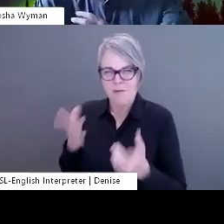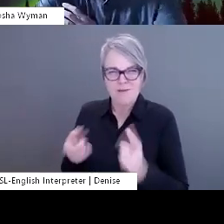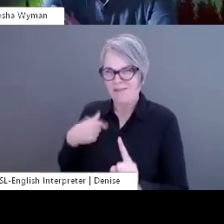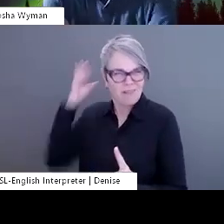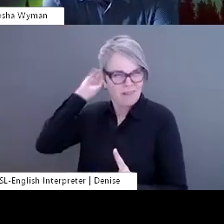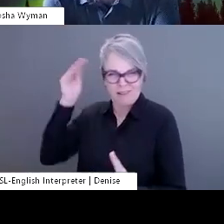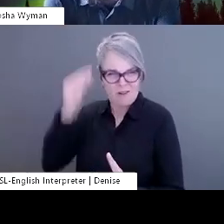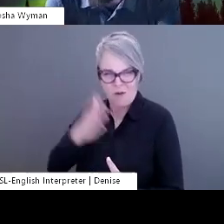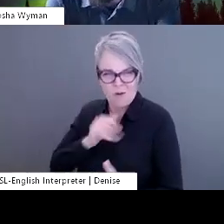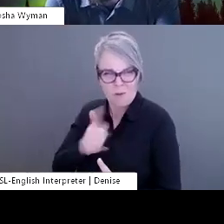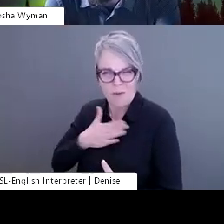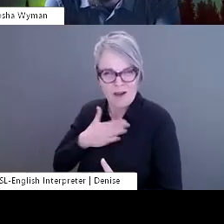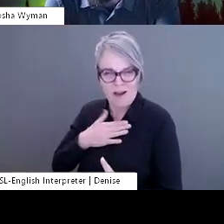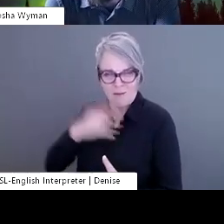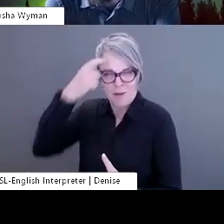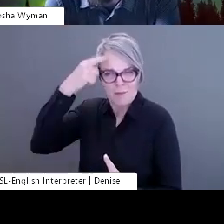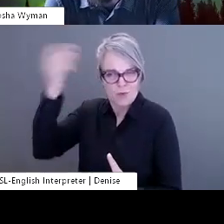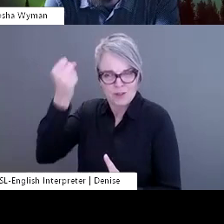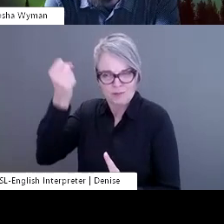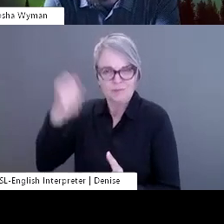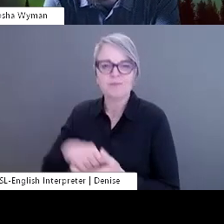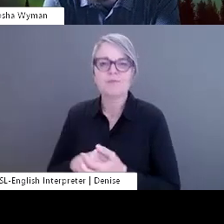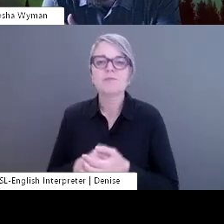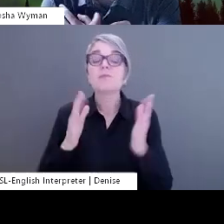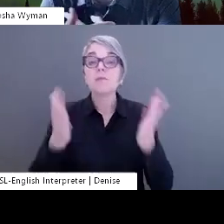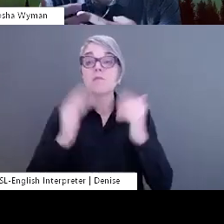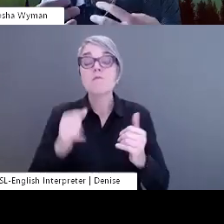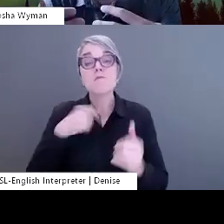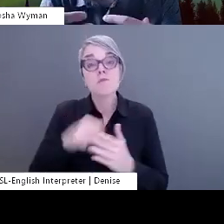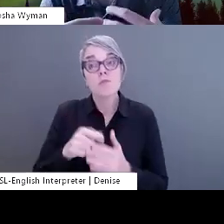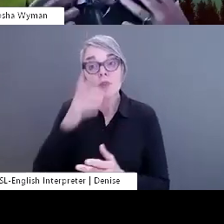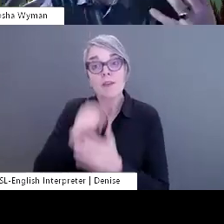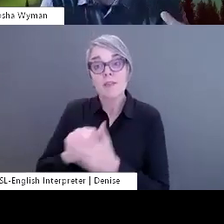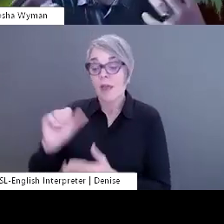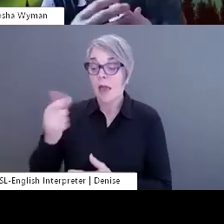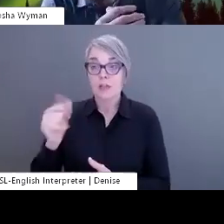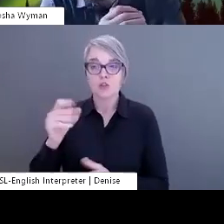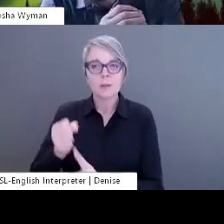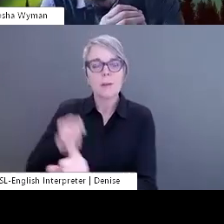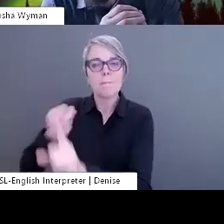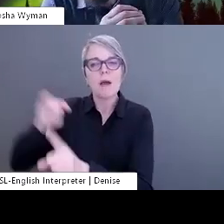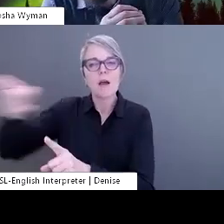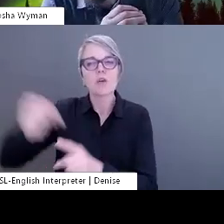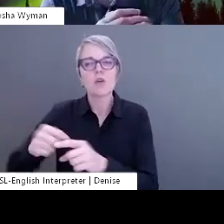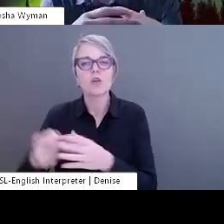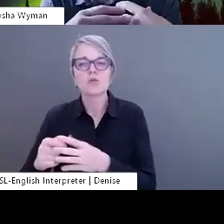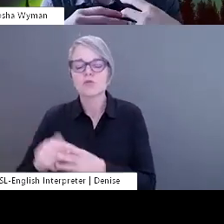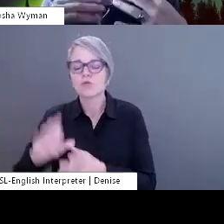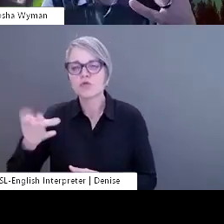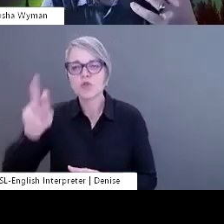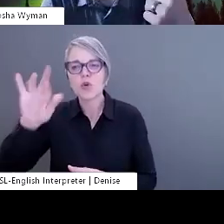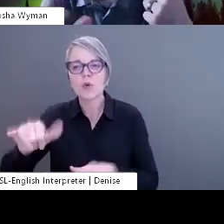terms of the impact on jurors, so they've done studies where they had people play the role of a juror in a